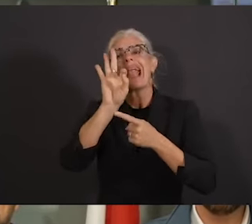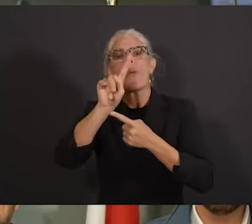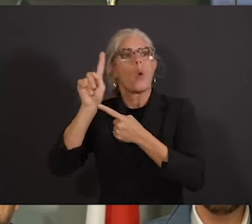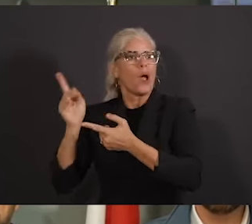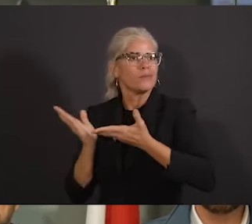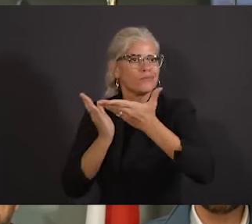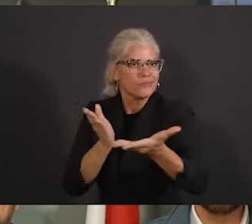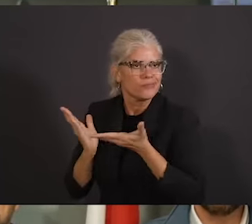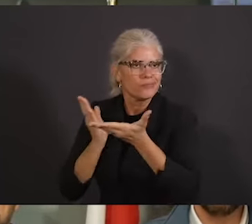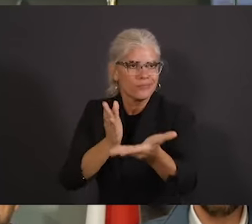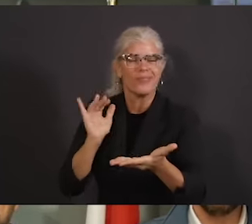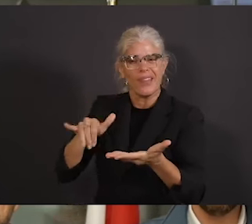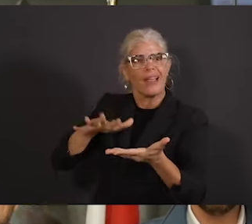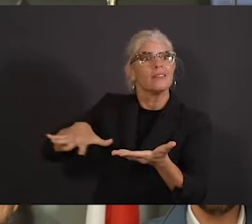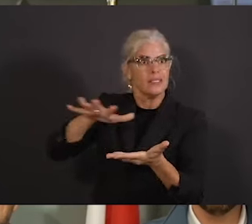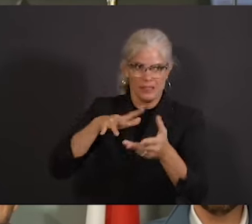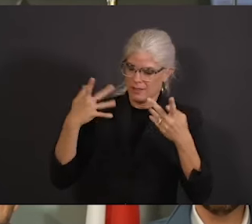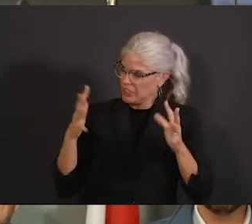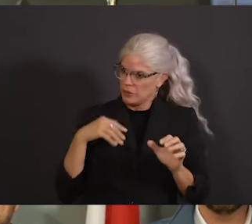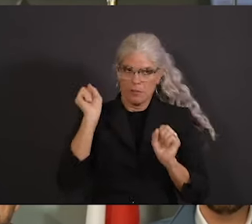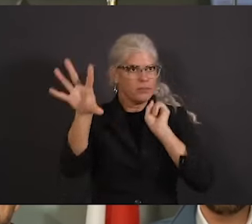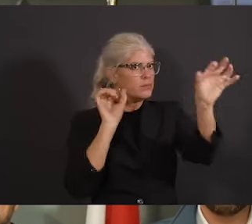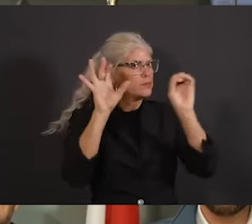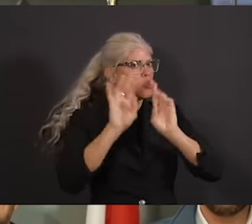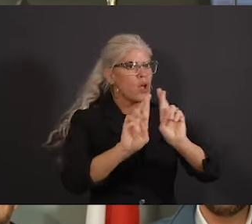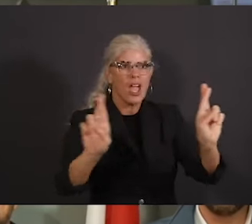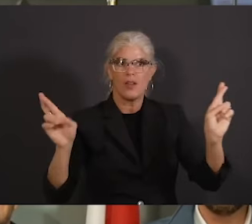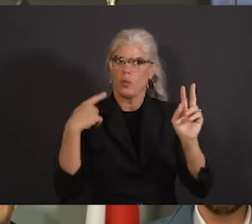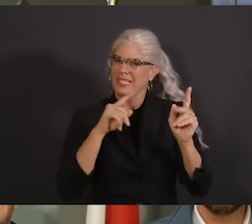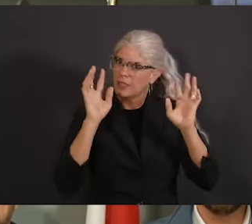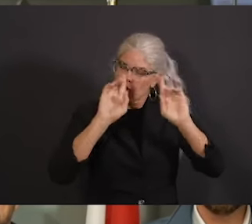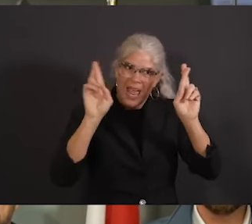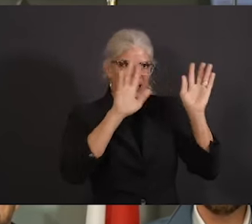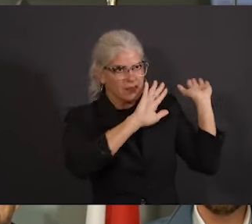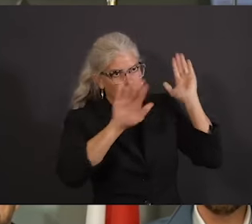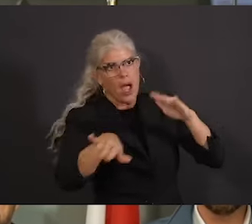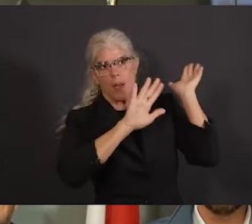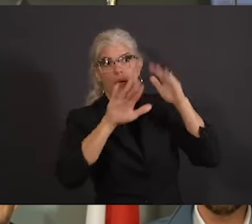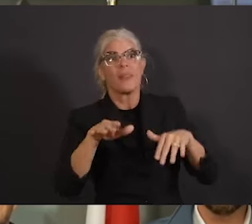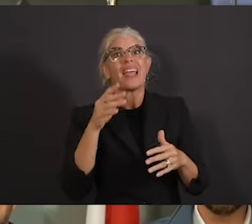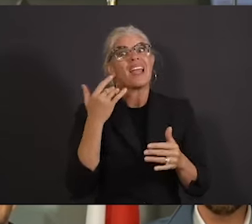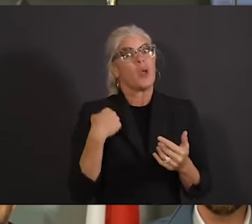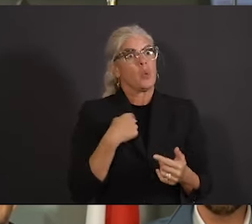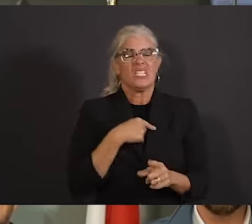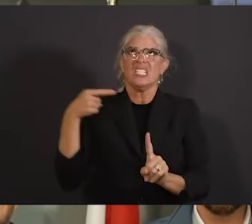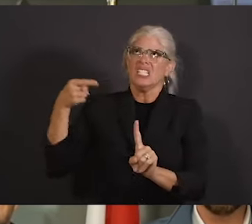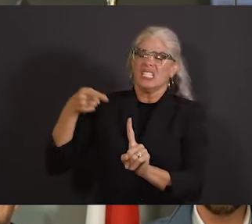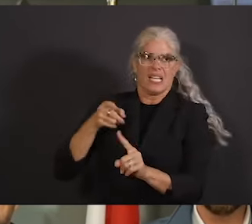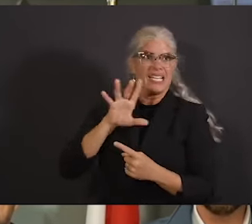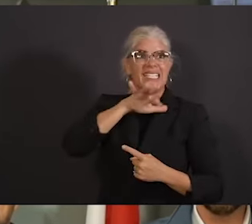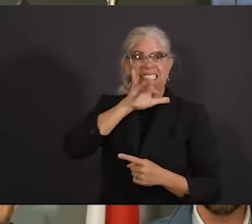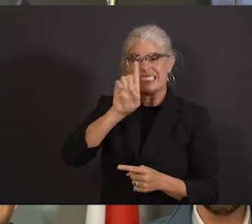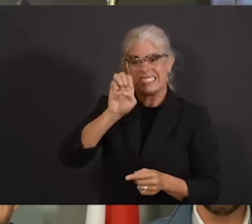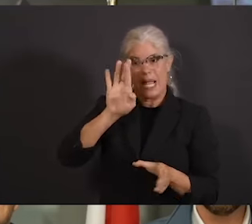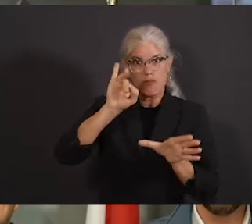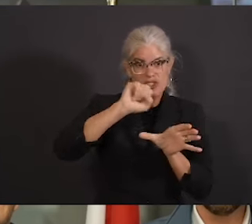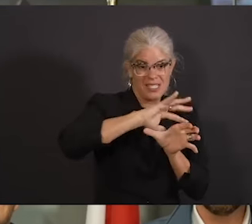responder operations. And as I previously noted, we've ramped up our support of debris removal. That's a 24/7 round-the-clock